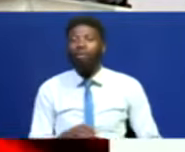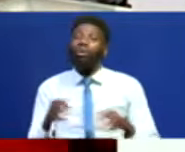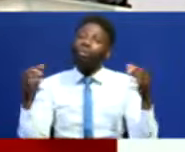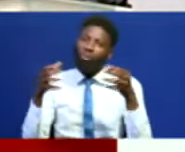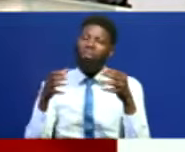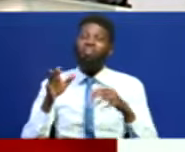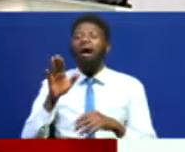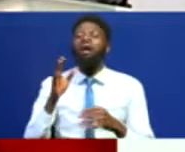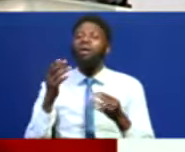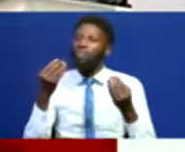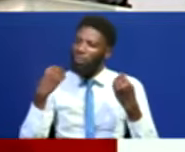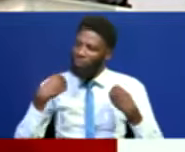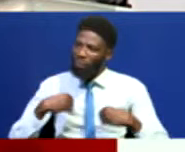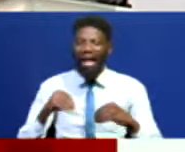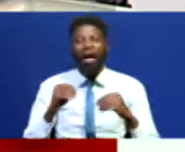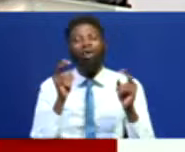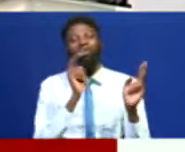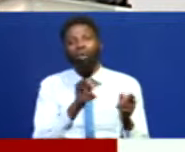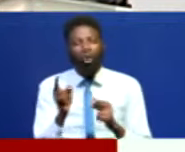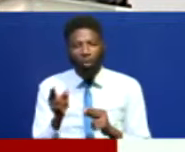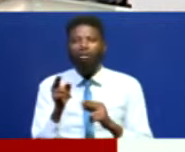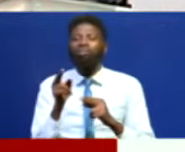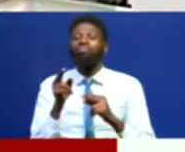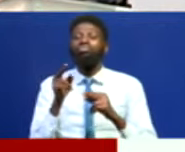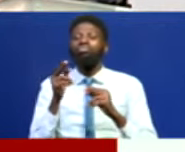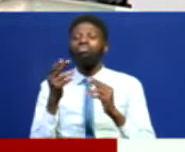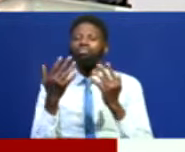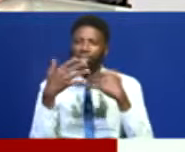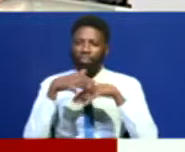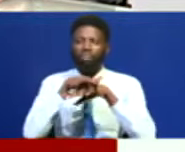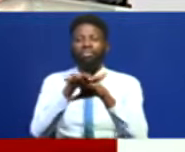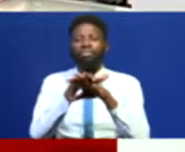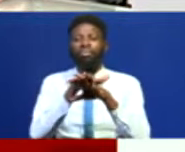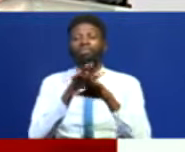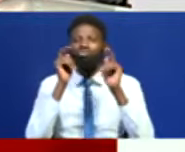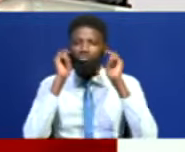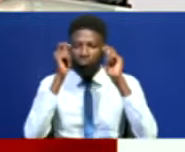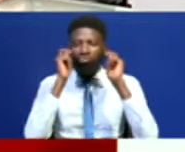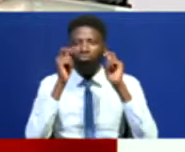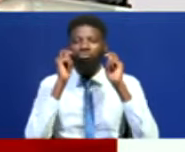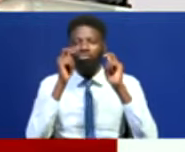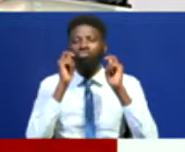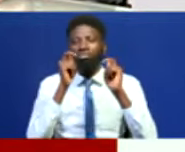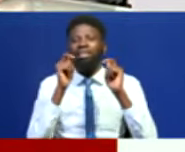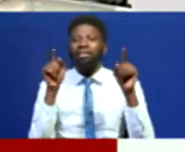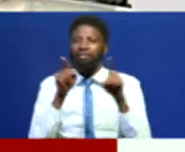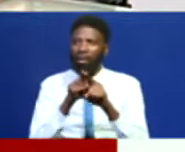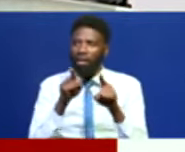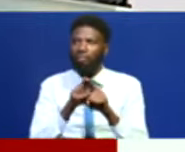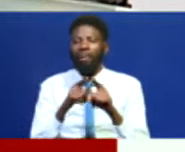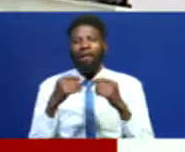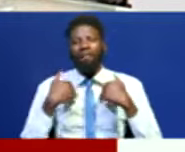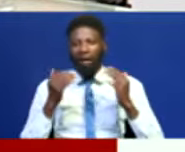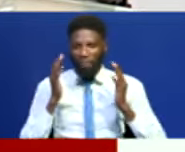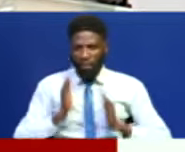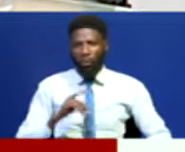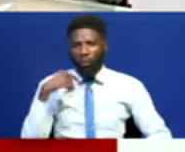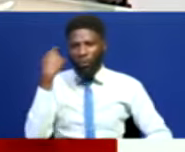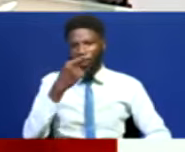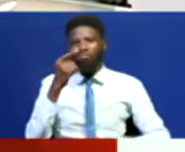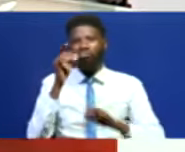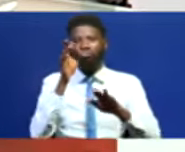on a protester and eventually ended on a false traffic officer directing traffic wrongly. Here now